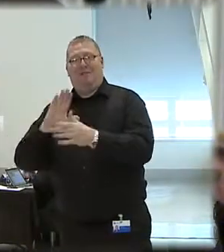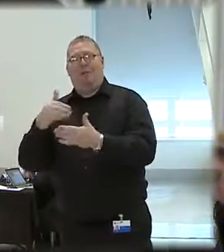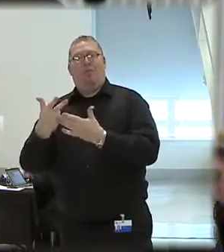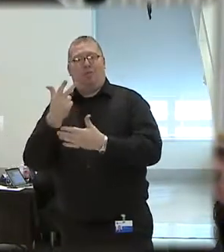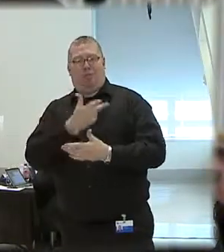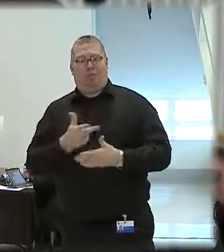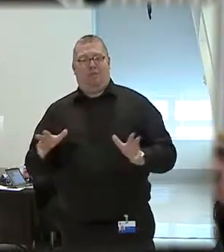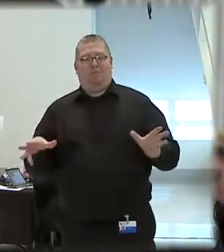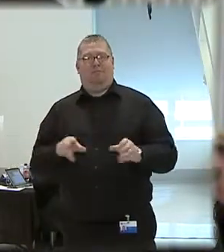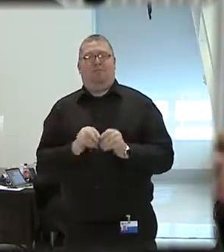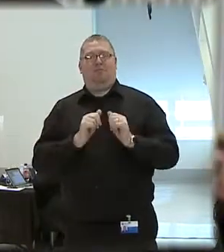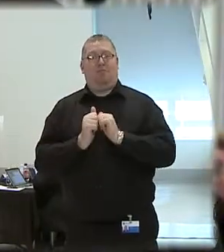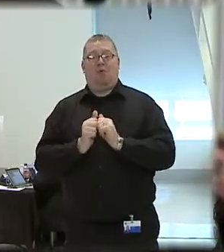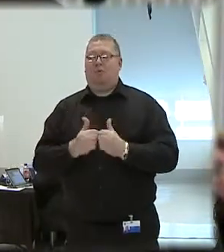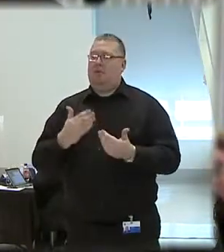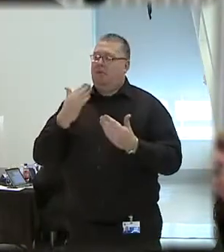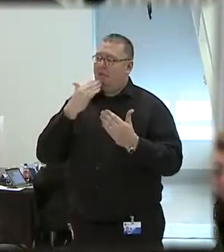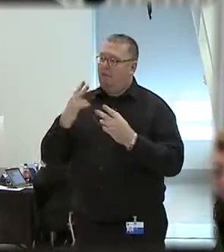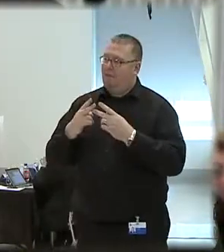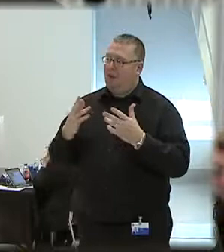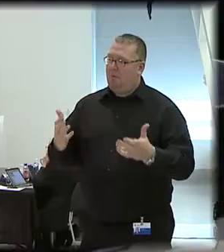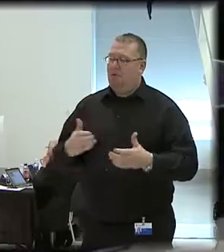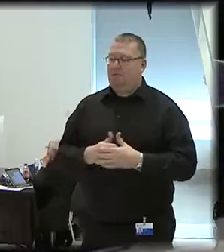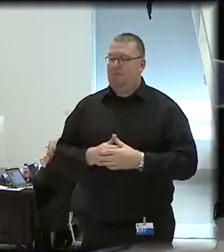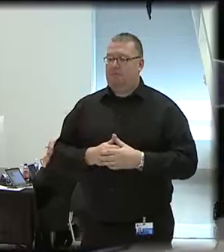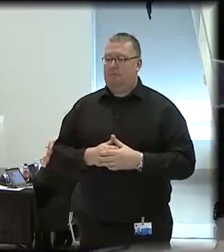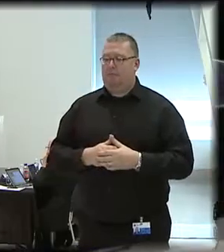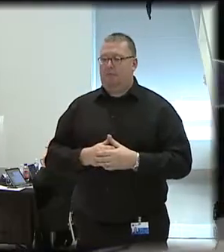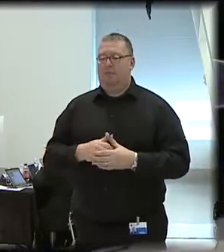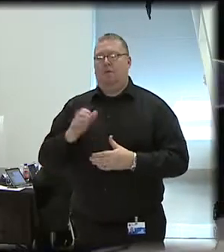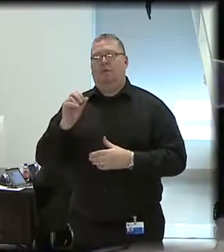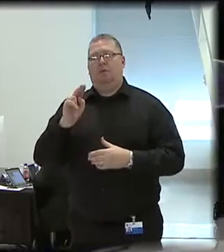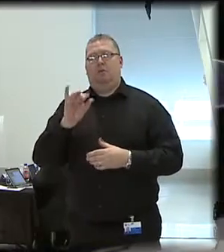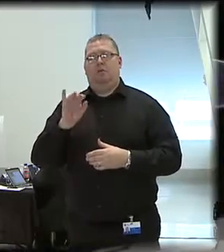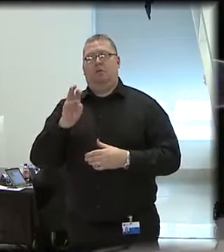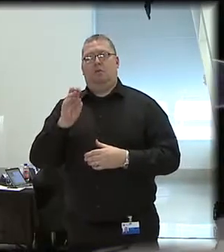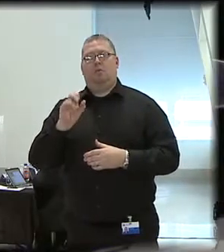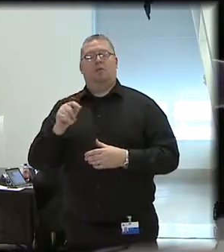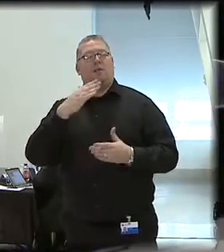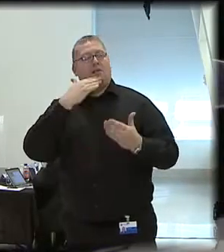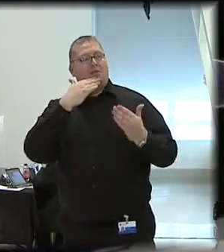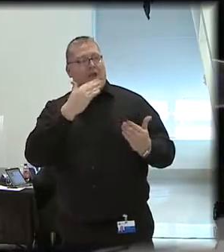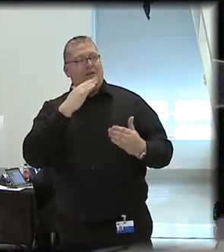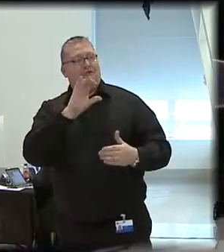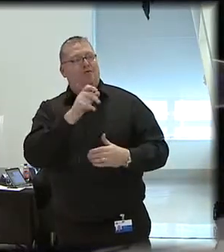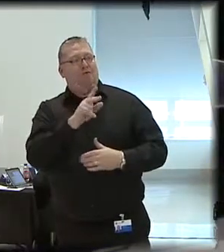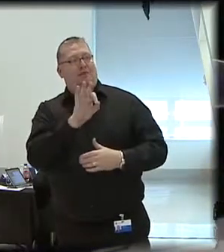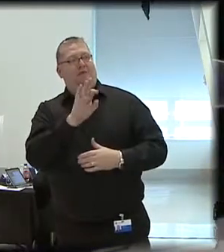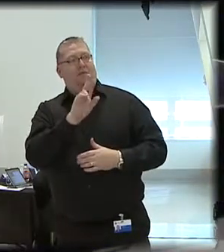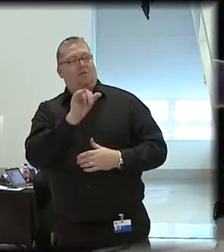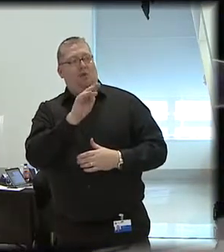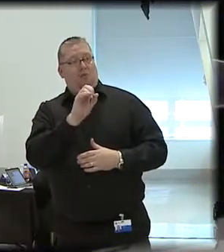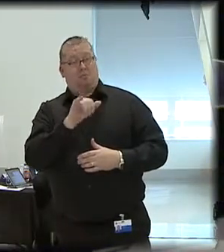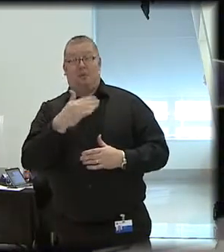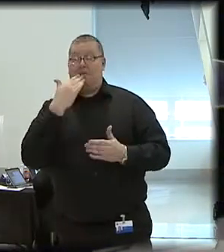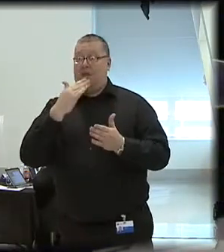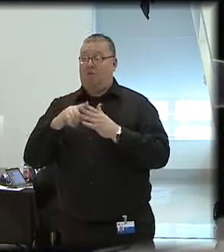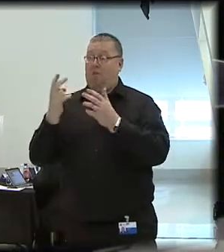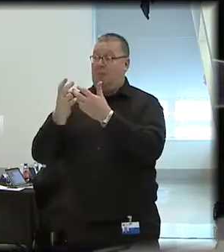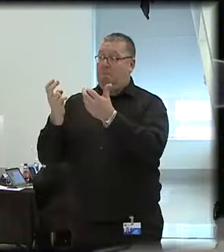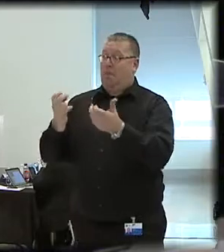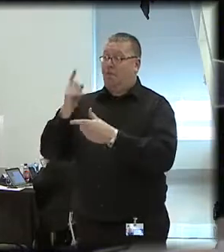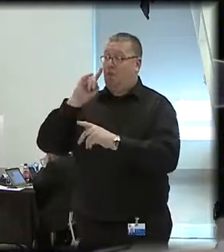duties. Thank you very much. Connie Rice. Thank you, Chief Ramsey, and thank you to the panel for